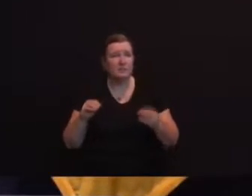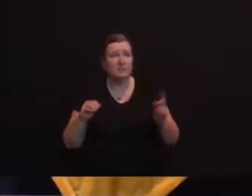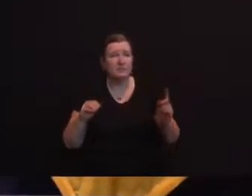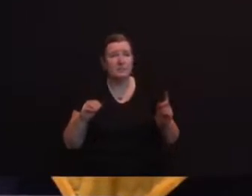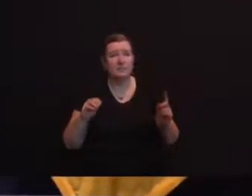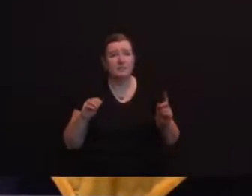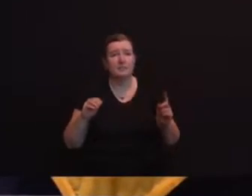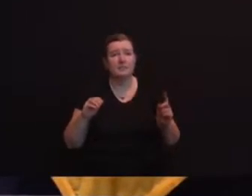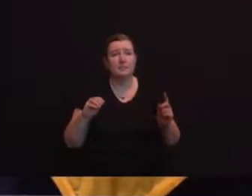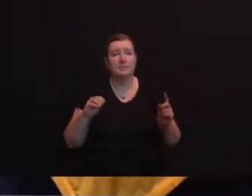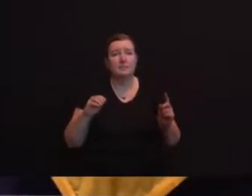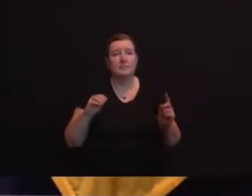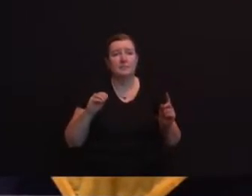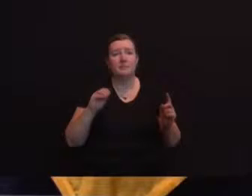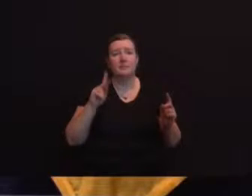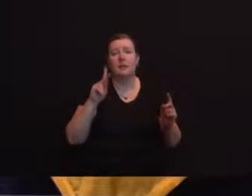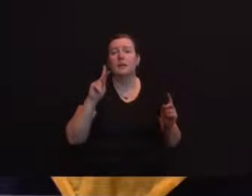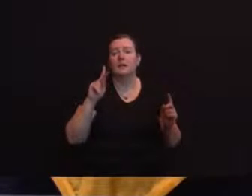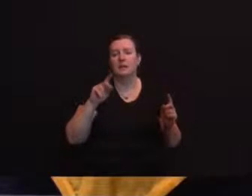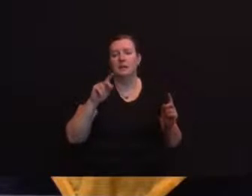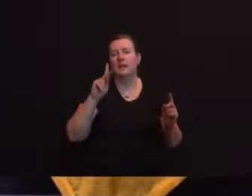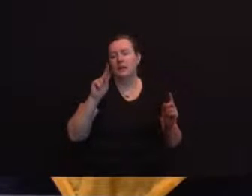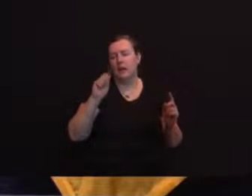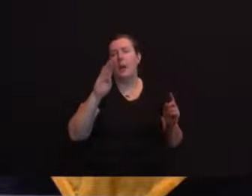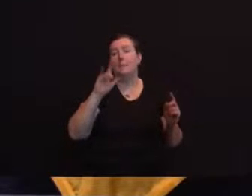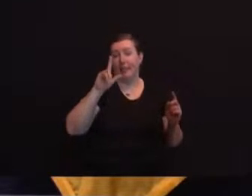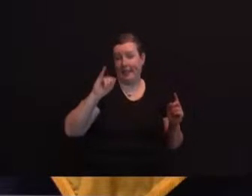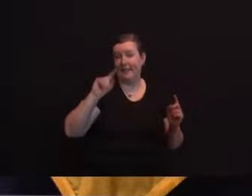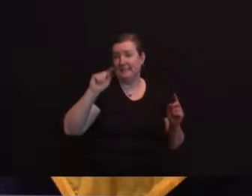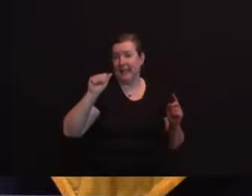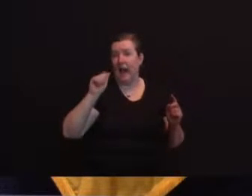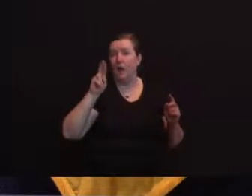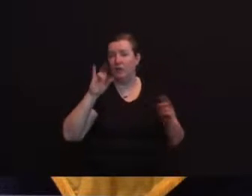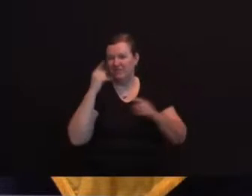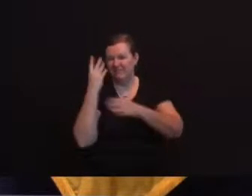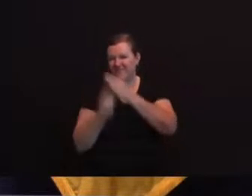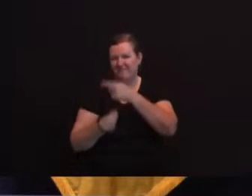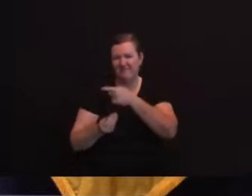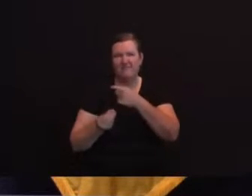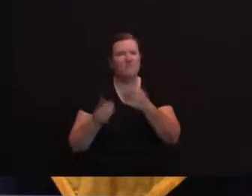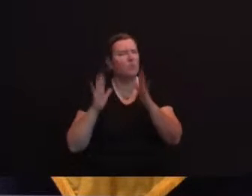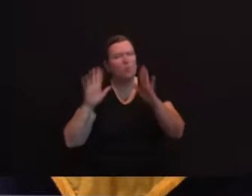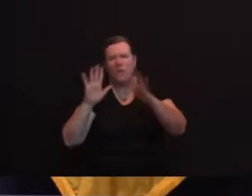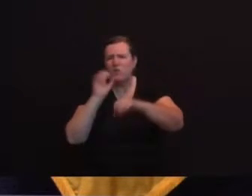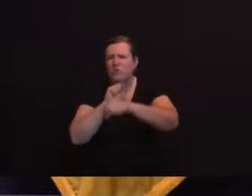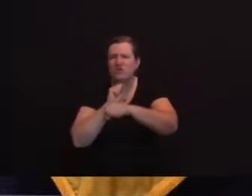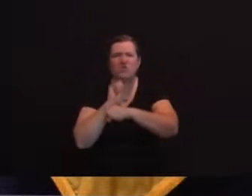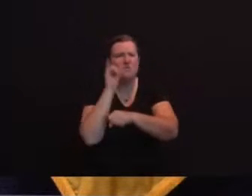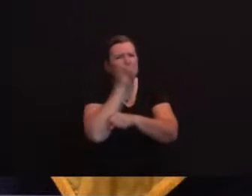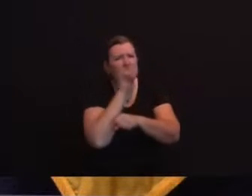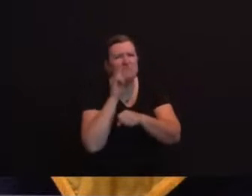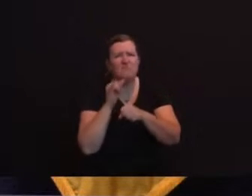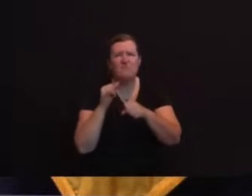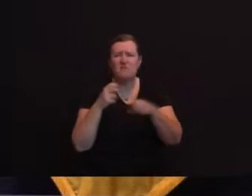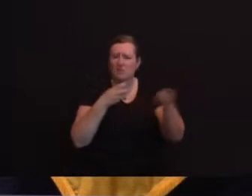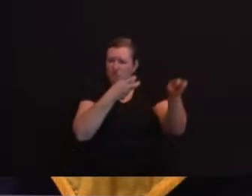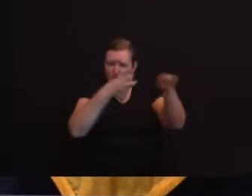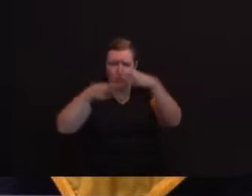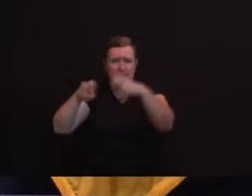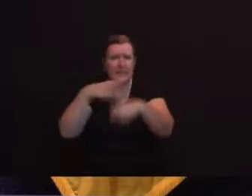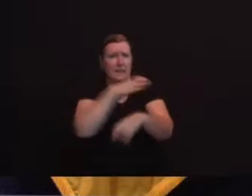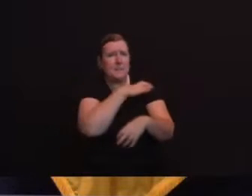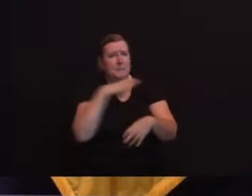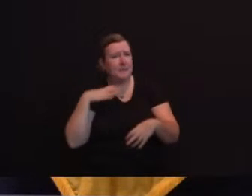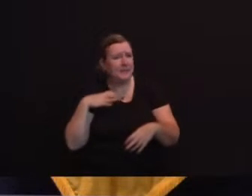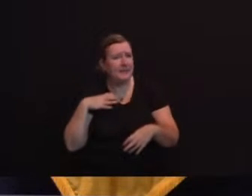transition. He was a giant in Jersey City, particularly in the African-American community, but more broadly as well.